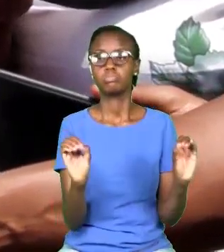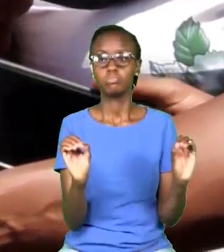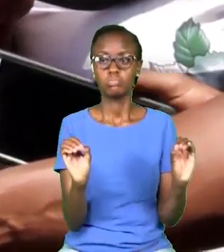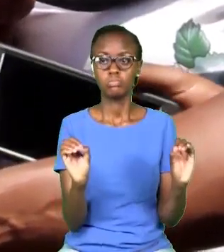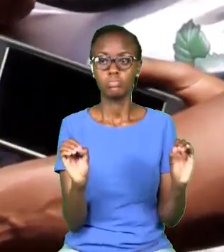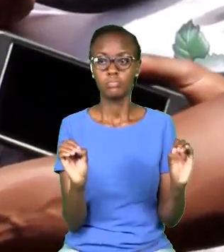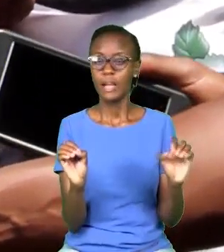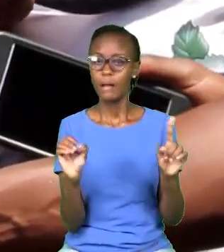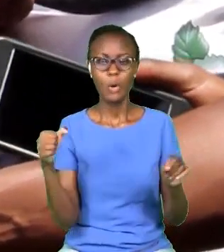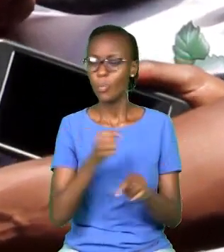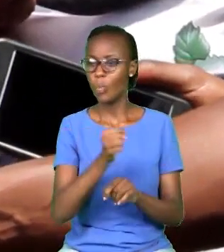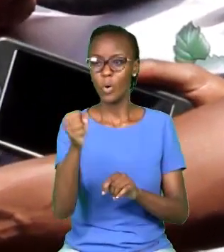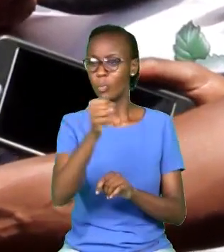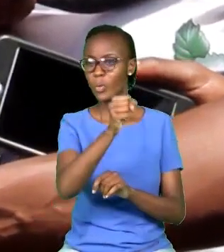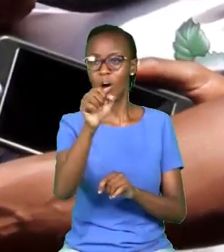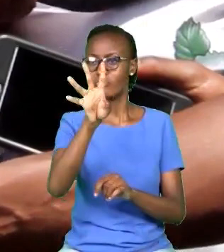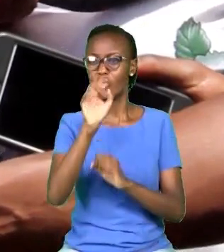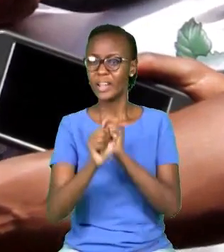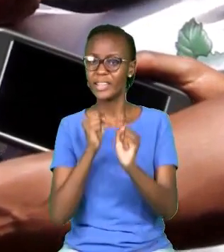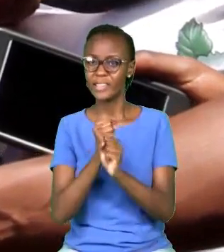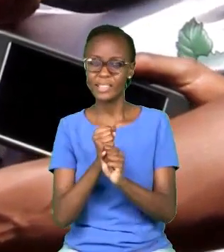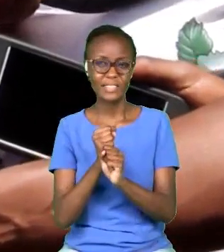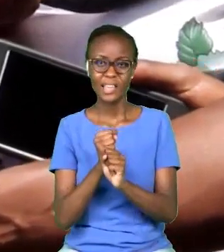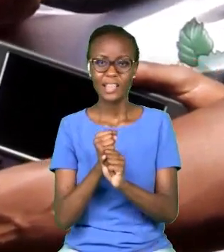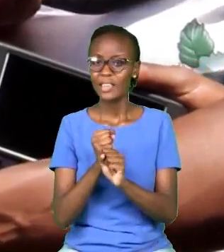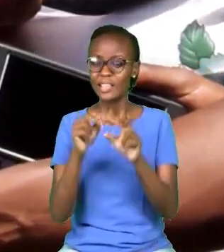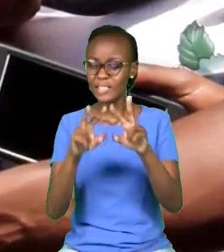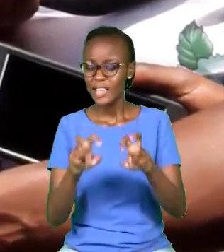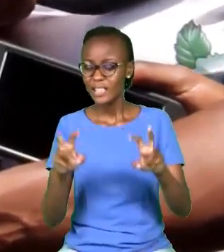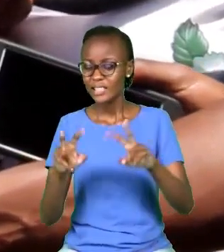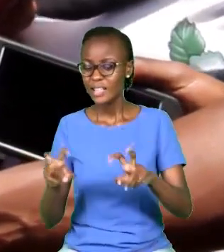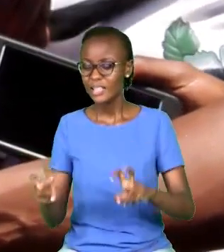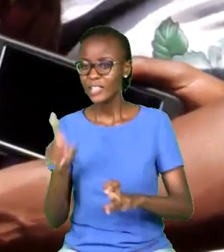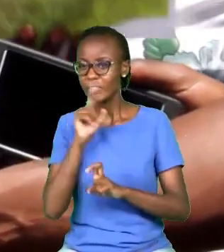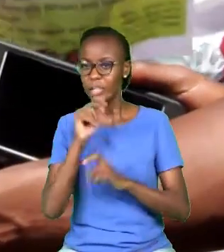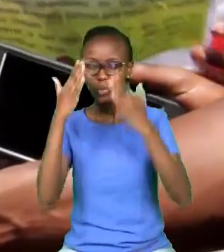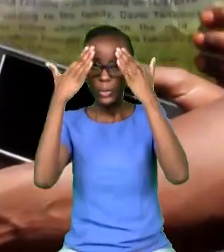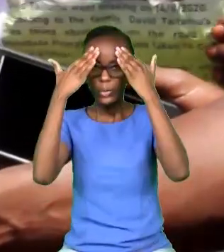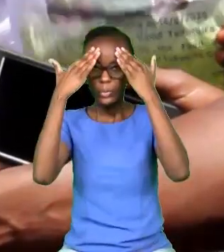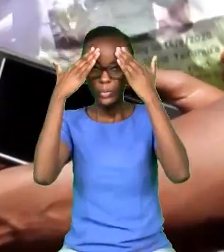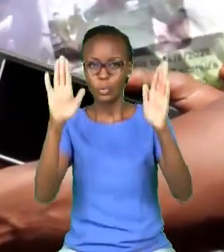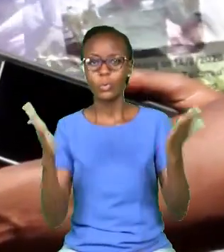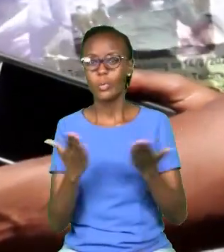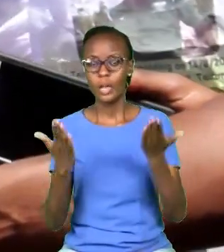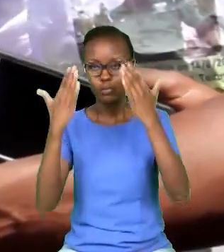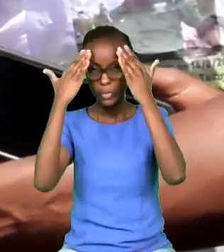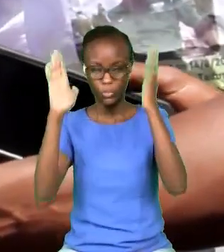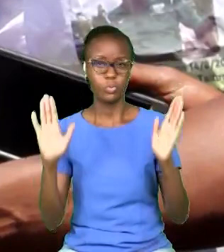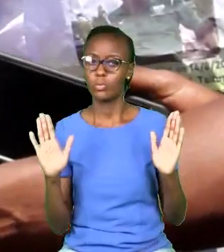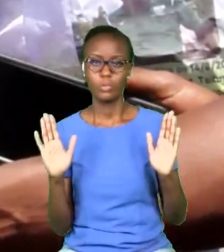Tulikuwa tumehangaika for the past 4 years tukimtafuta mpaka saizi hatujui aliko,